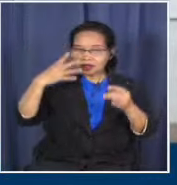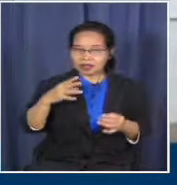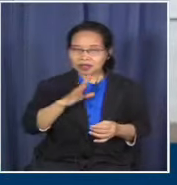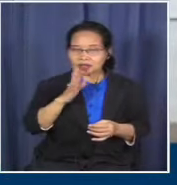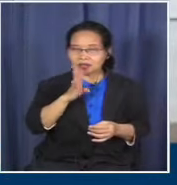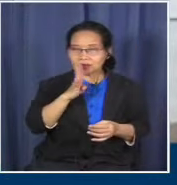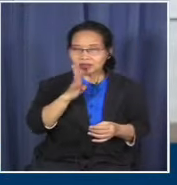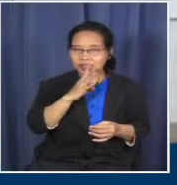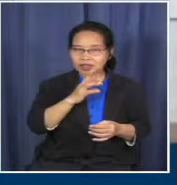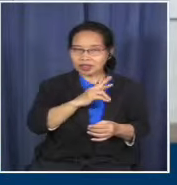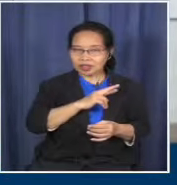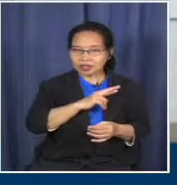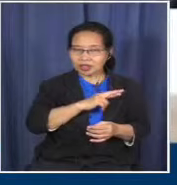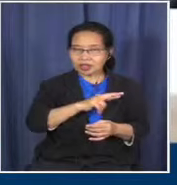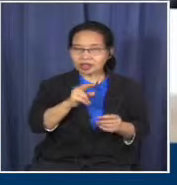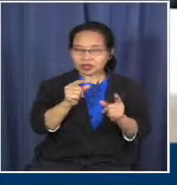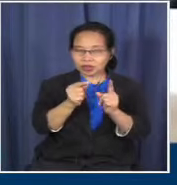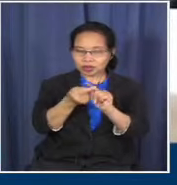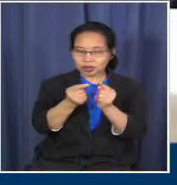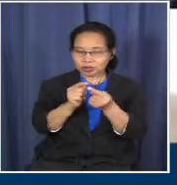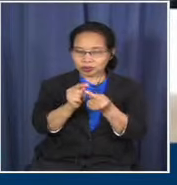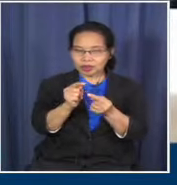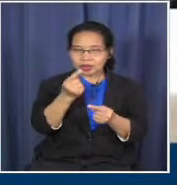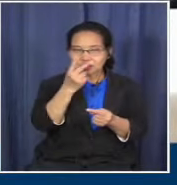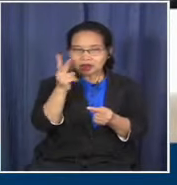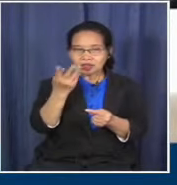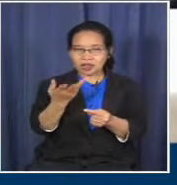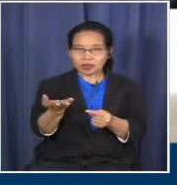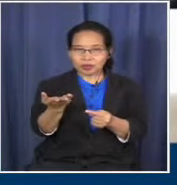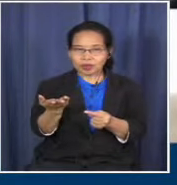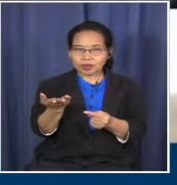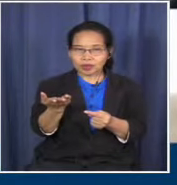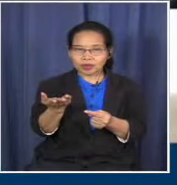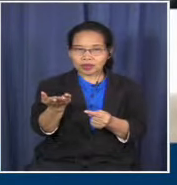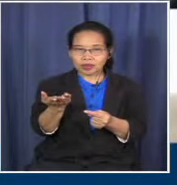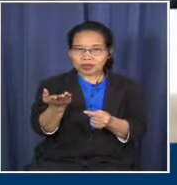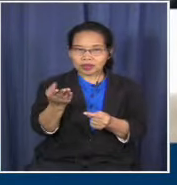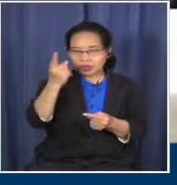was enlightened? I'm speaking in religious terms.